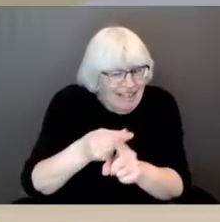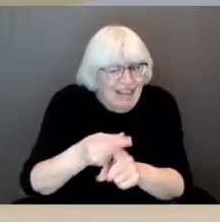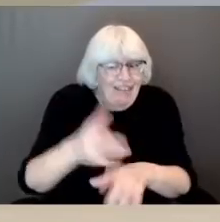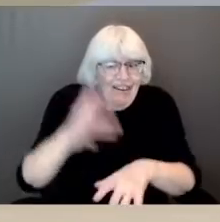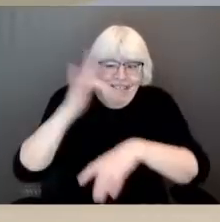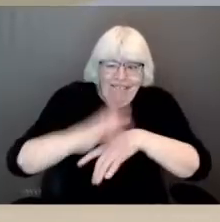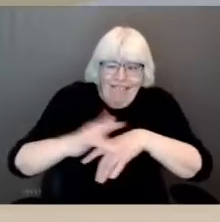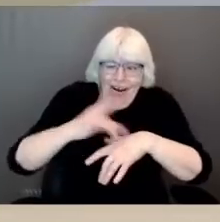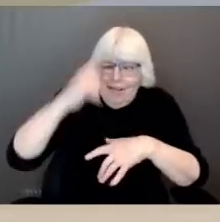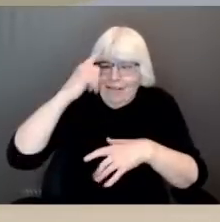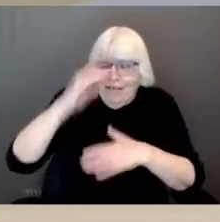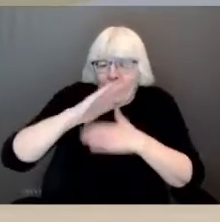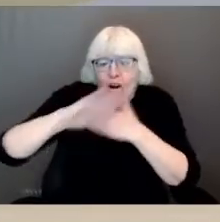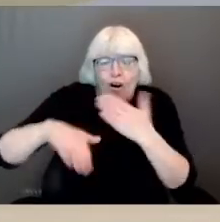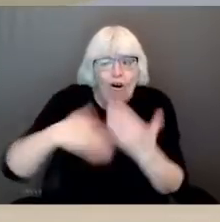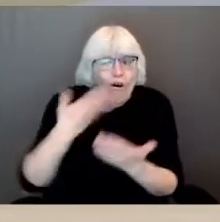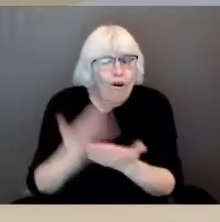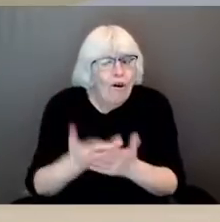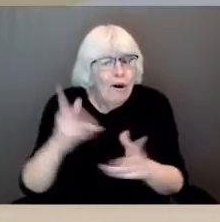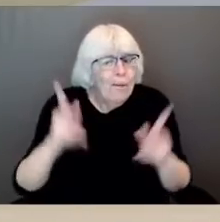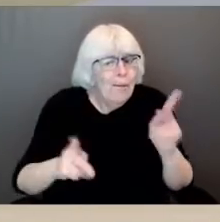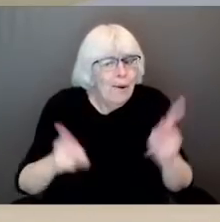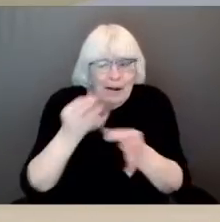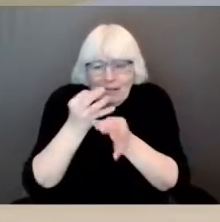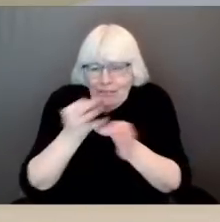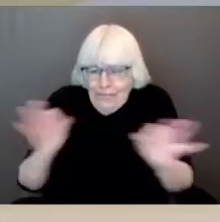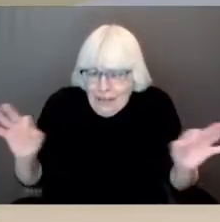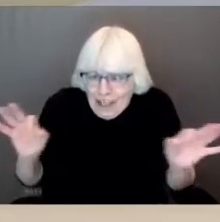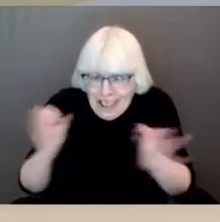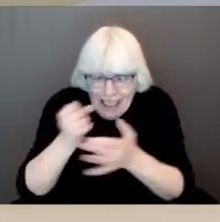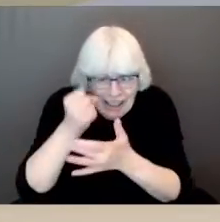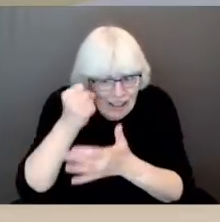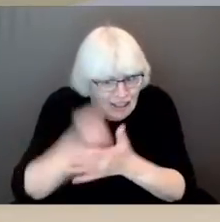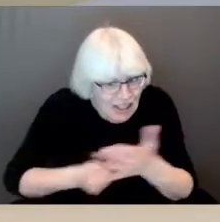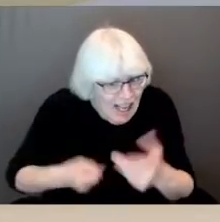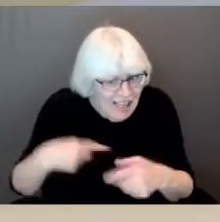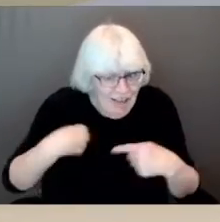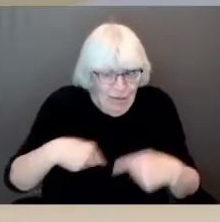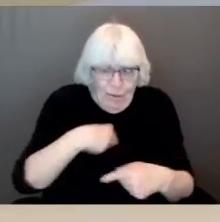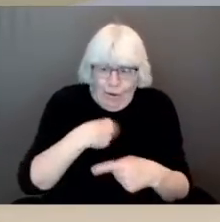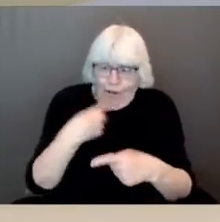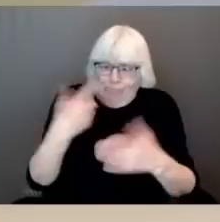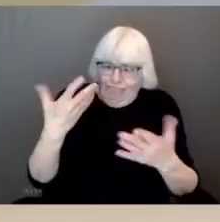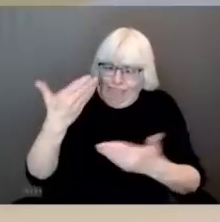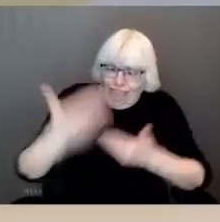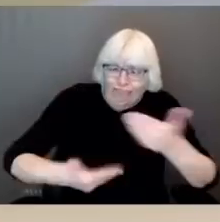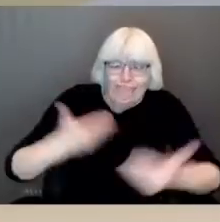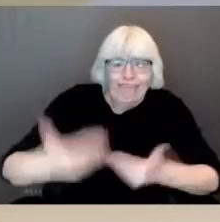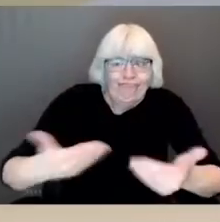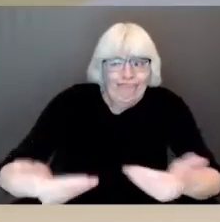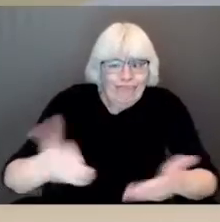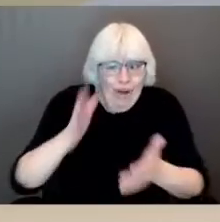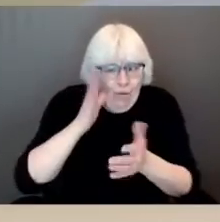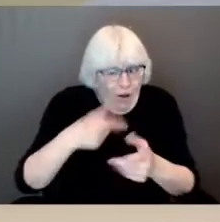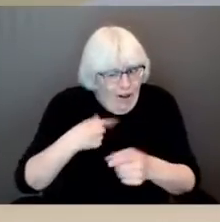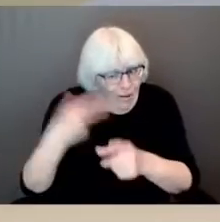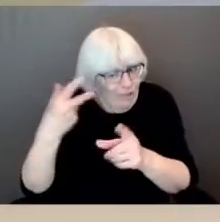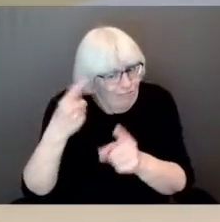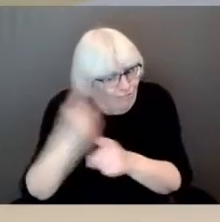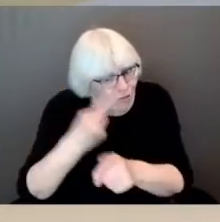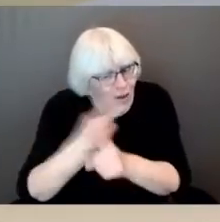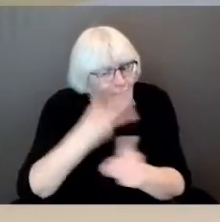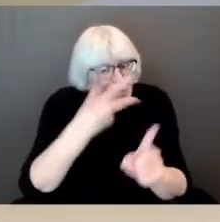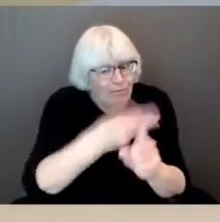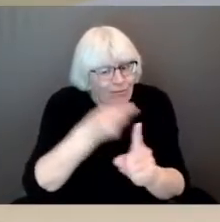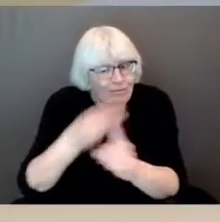charge. And we have the necessary public health capacity to manage the final stretch of this global pandemic with testing, contact